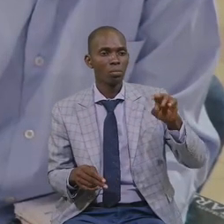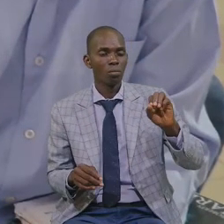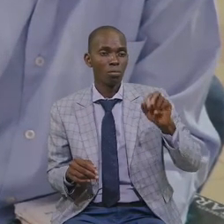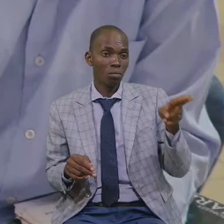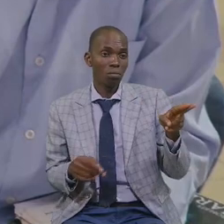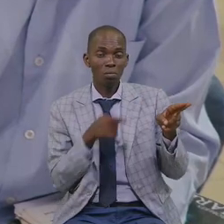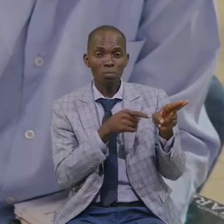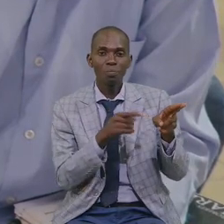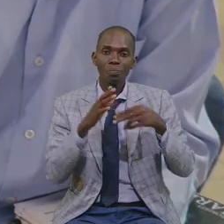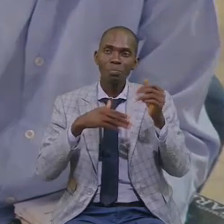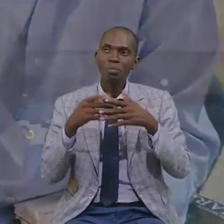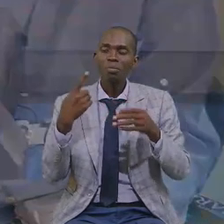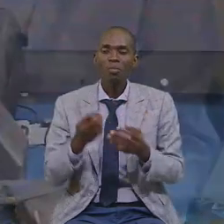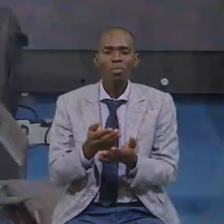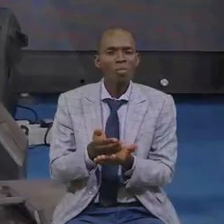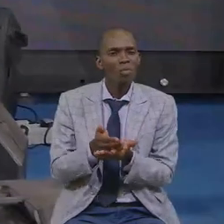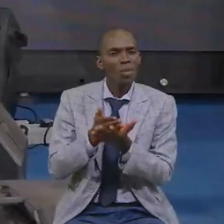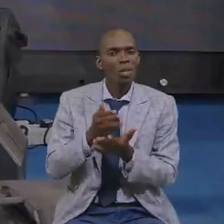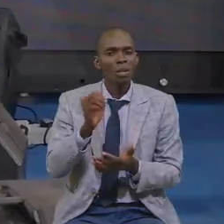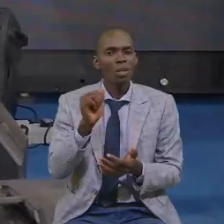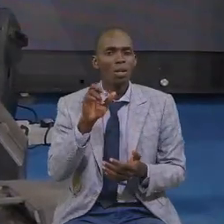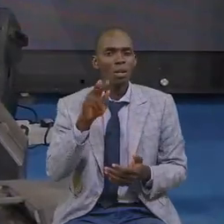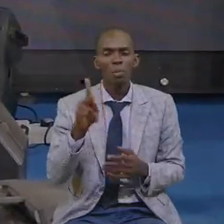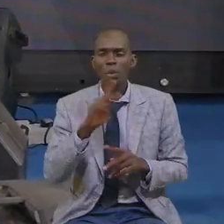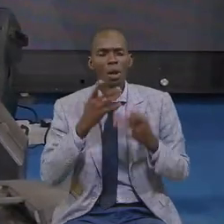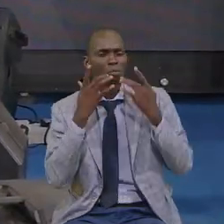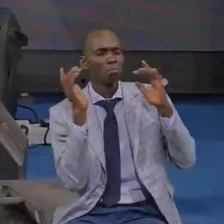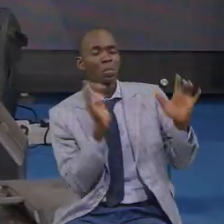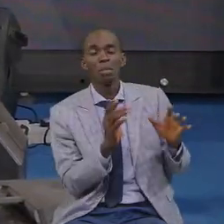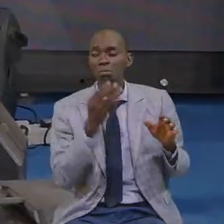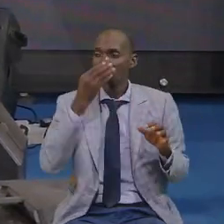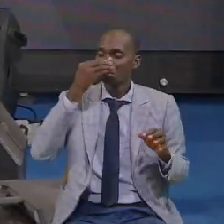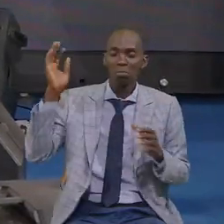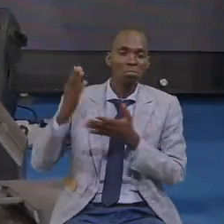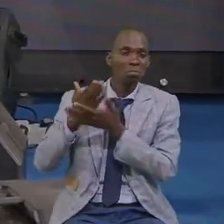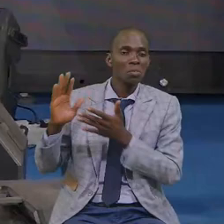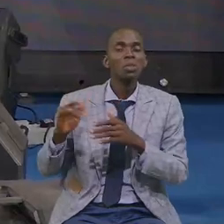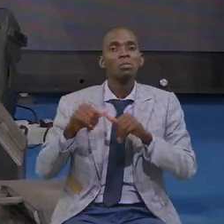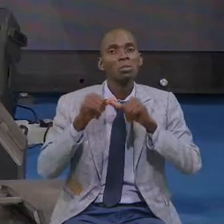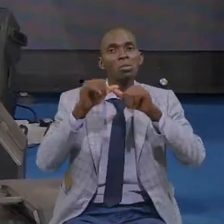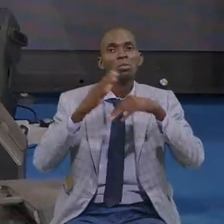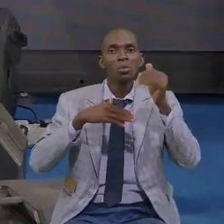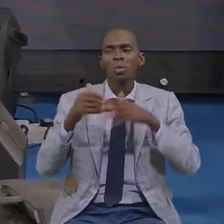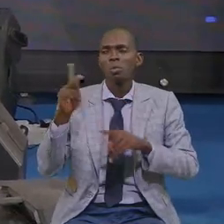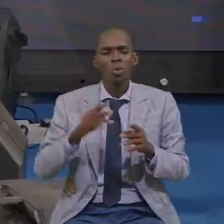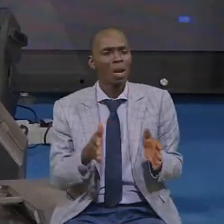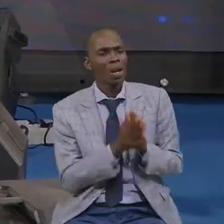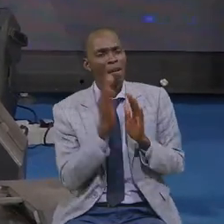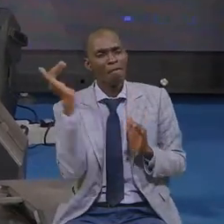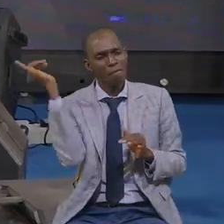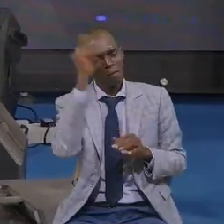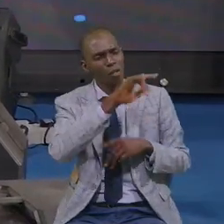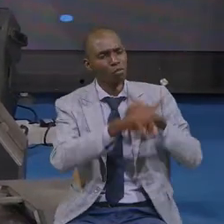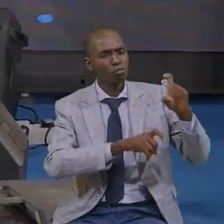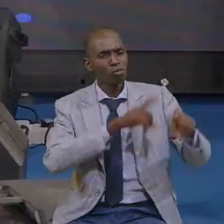were jesting, he kept on building. They were doubting, he kept on building. They were asking foolish questions, he kept on